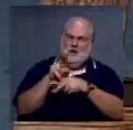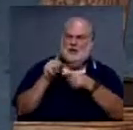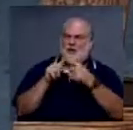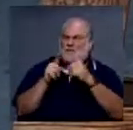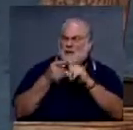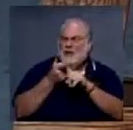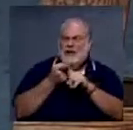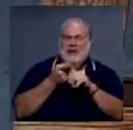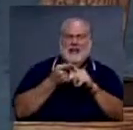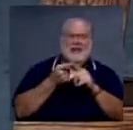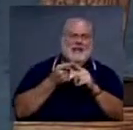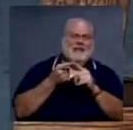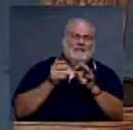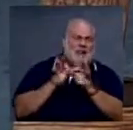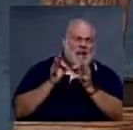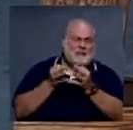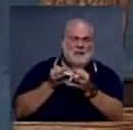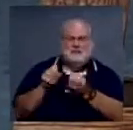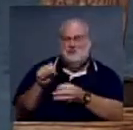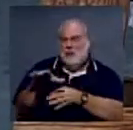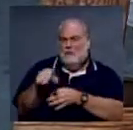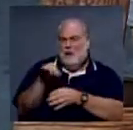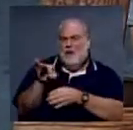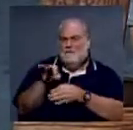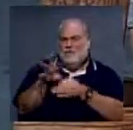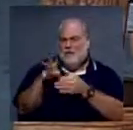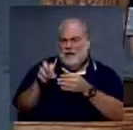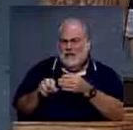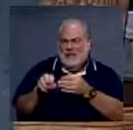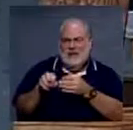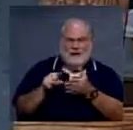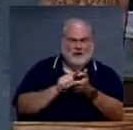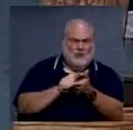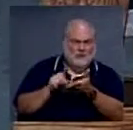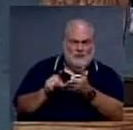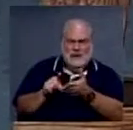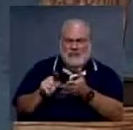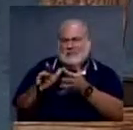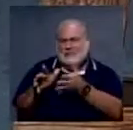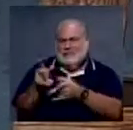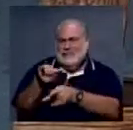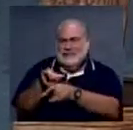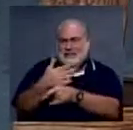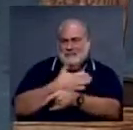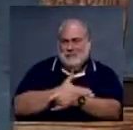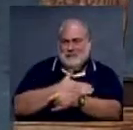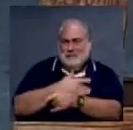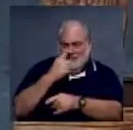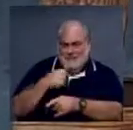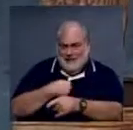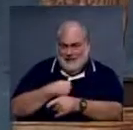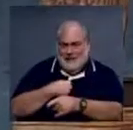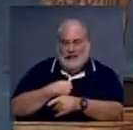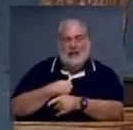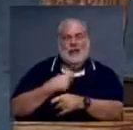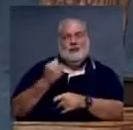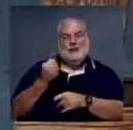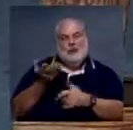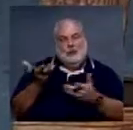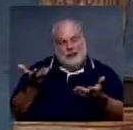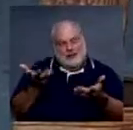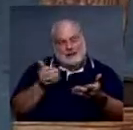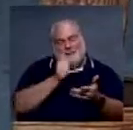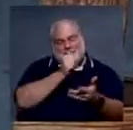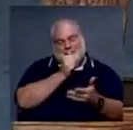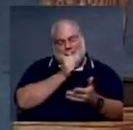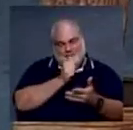to drop your dogs off for a weekend or for a week. And so this came out of a demand because